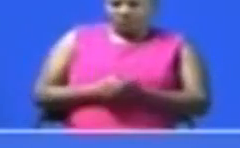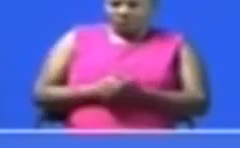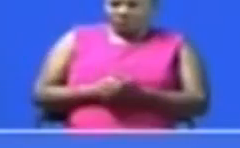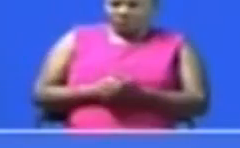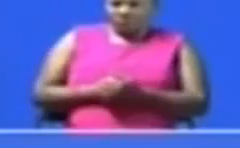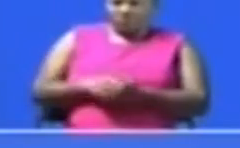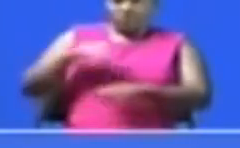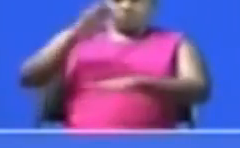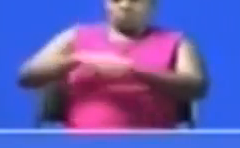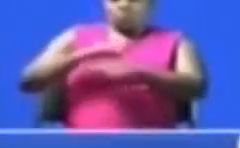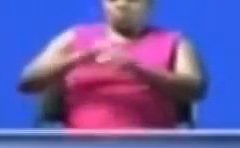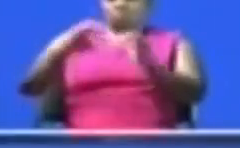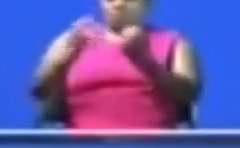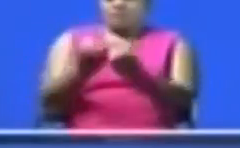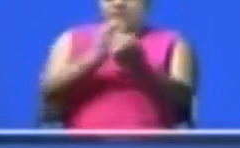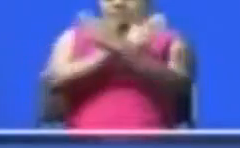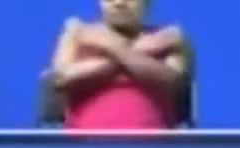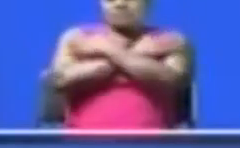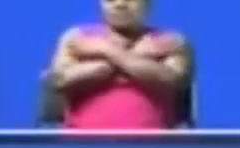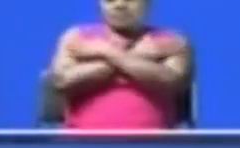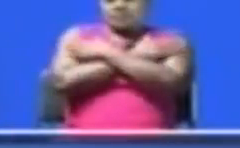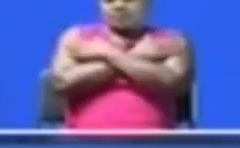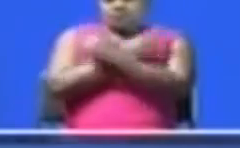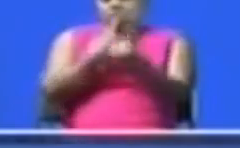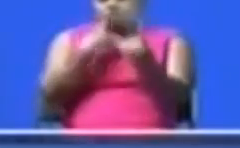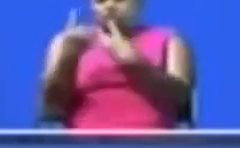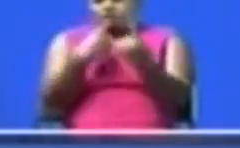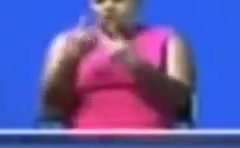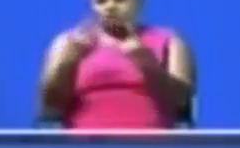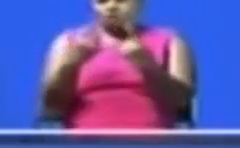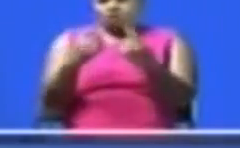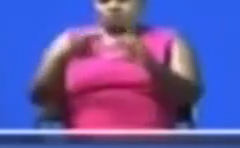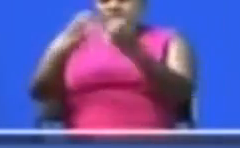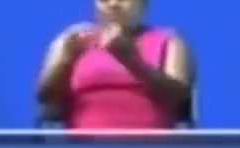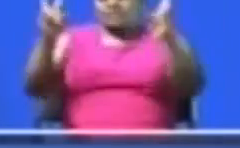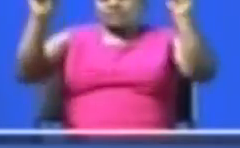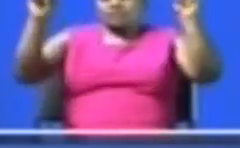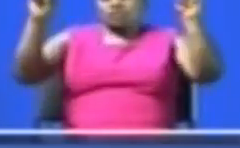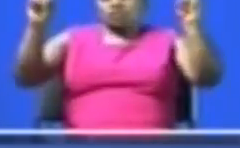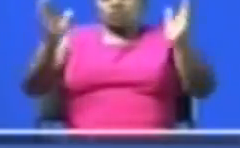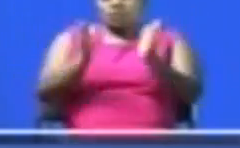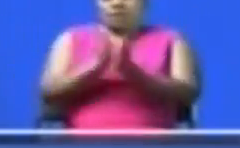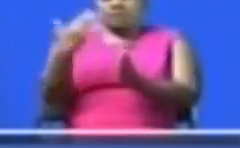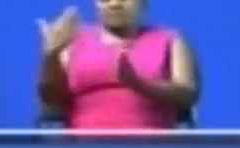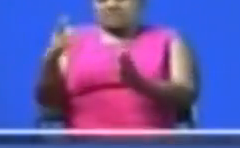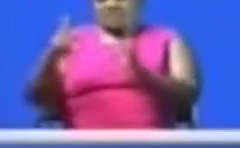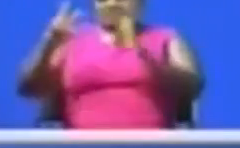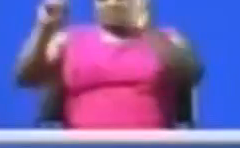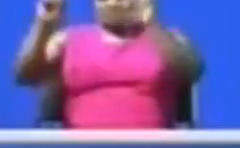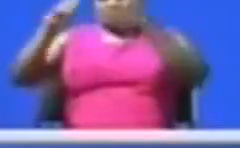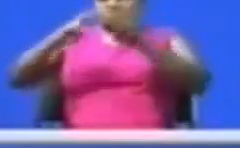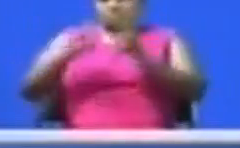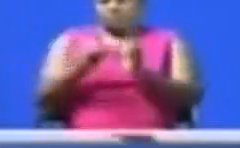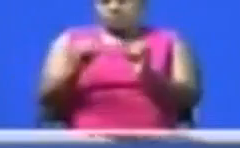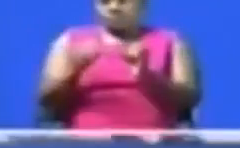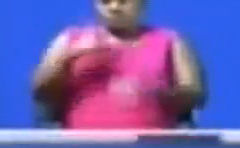a very good classmate, because we'd talk about class stuff and even things that are not class related.